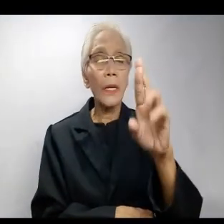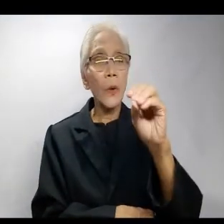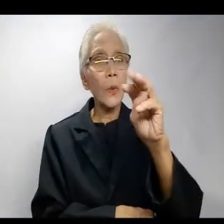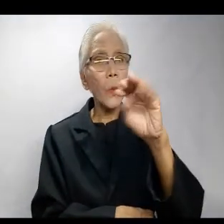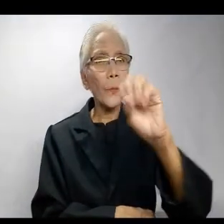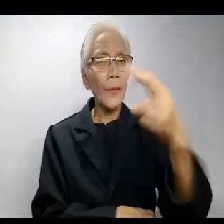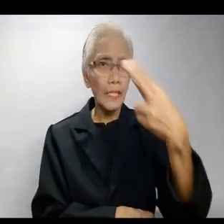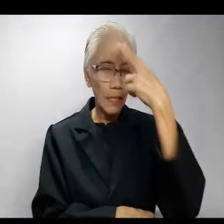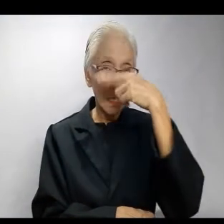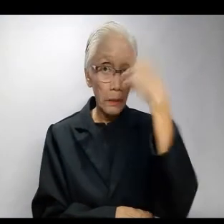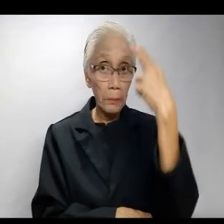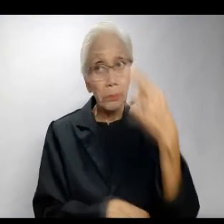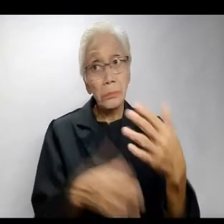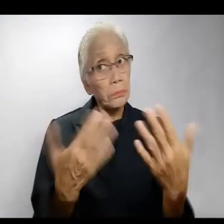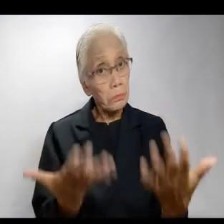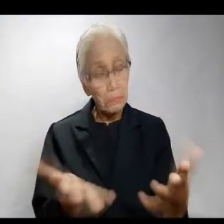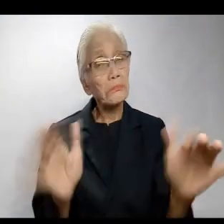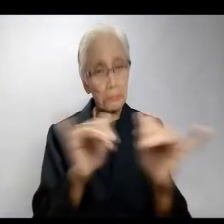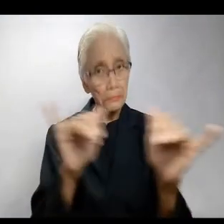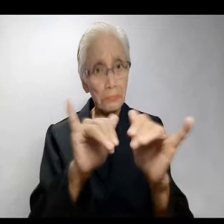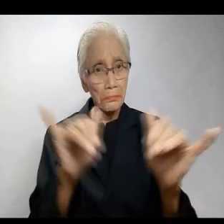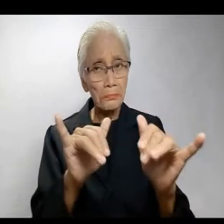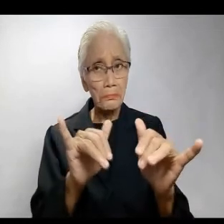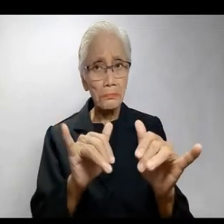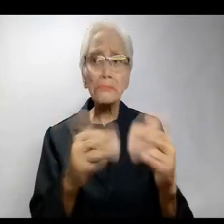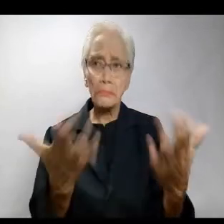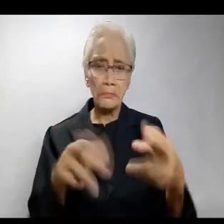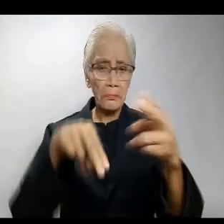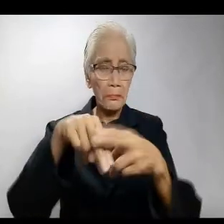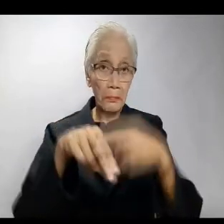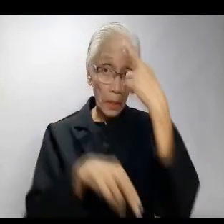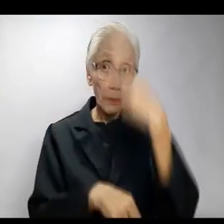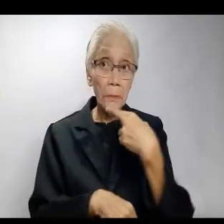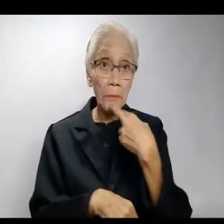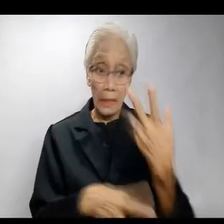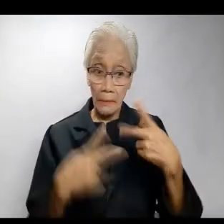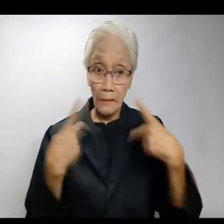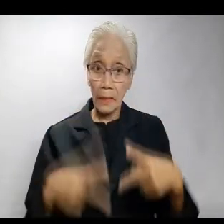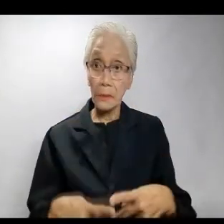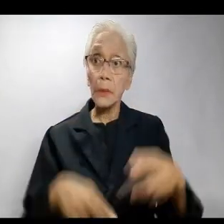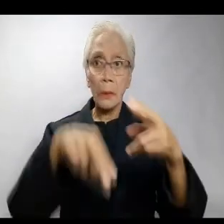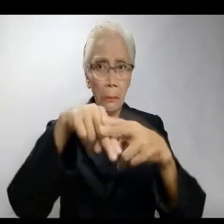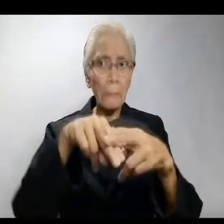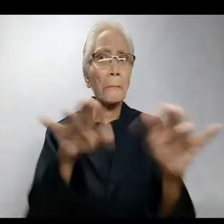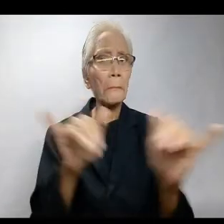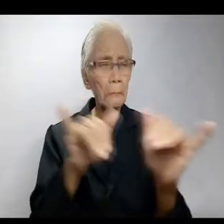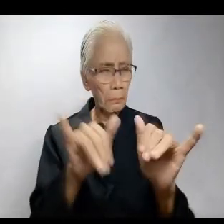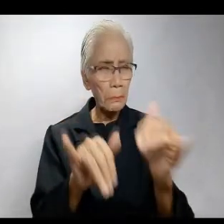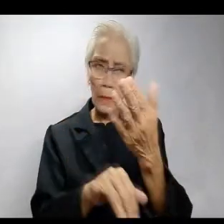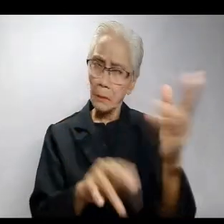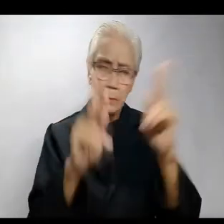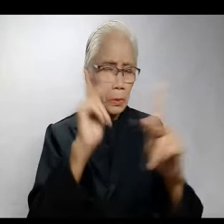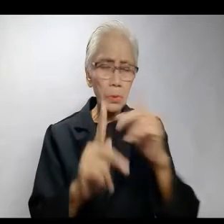Romish Catholic. So too, like the label Roman, Pharisee was a label used by